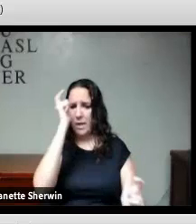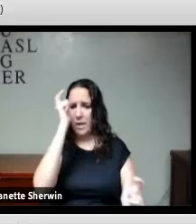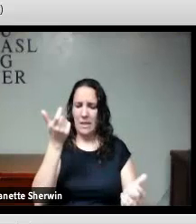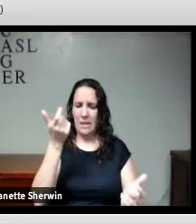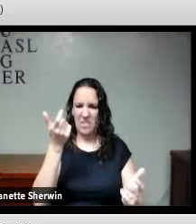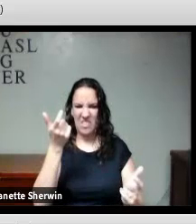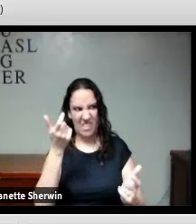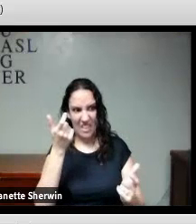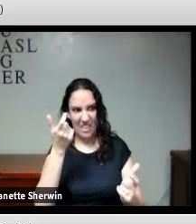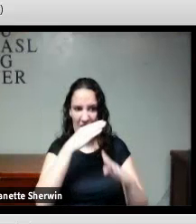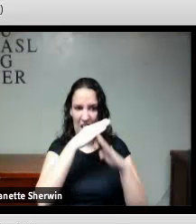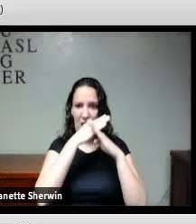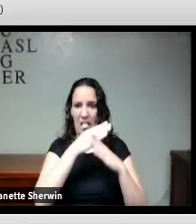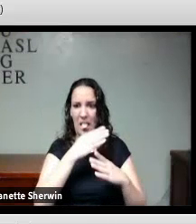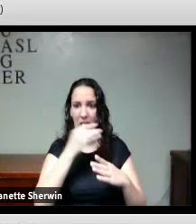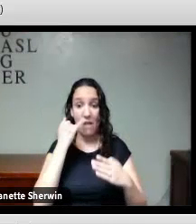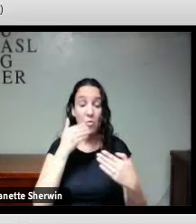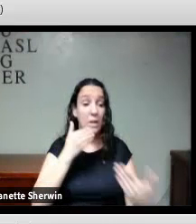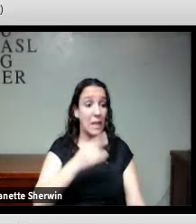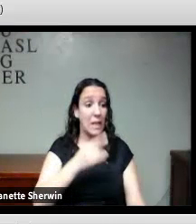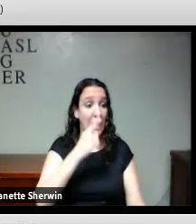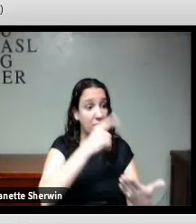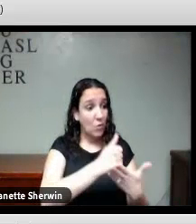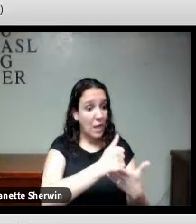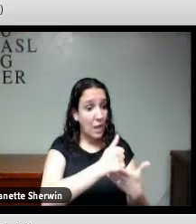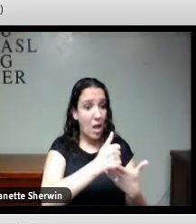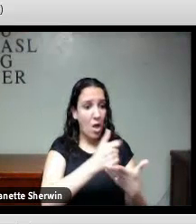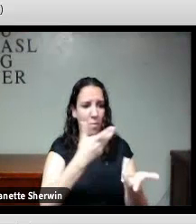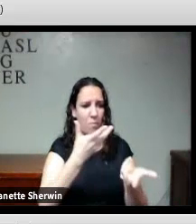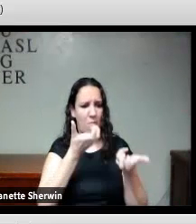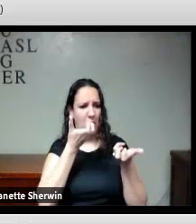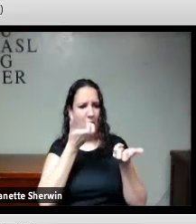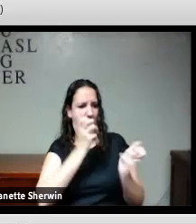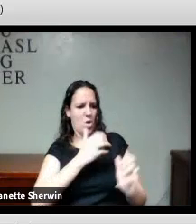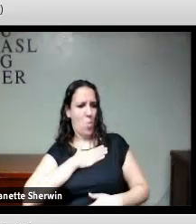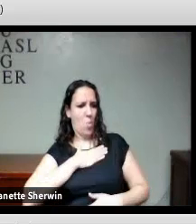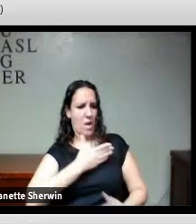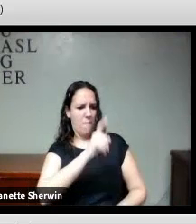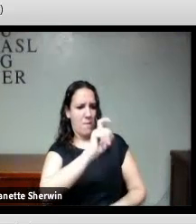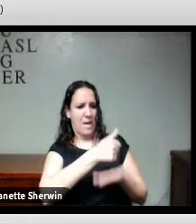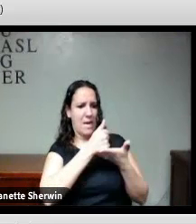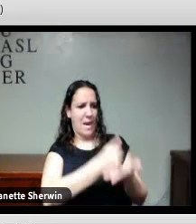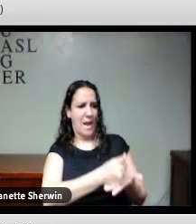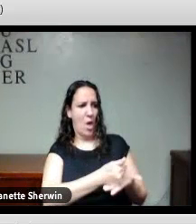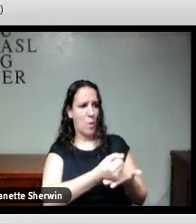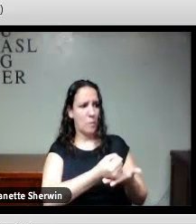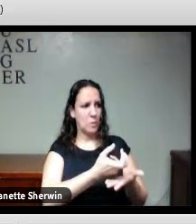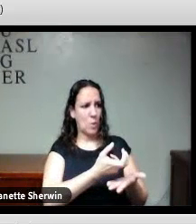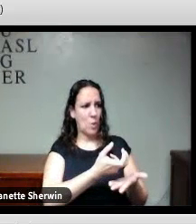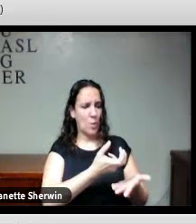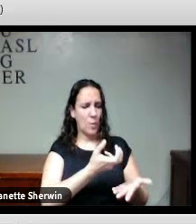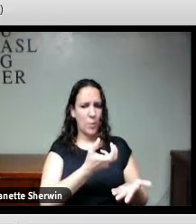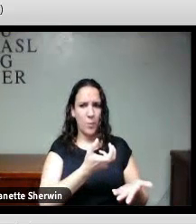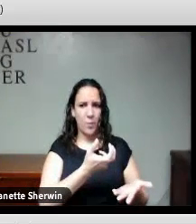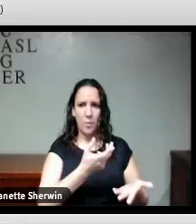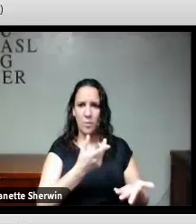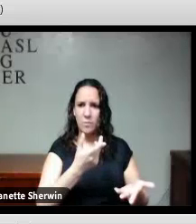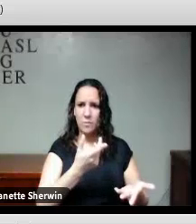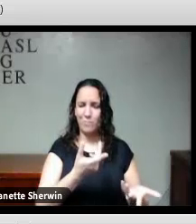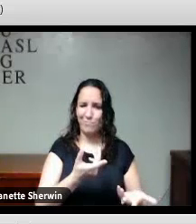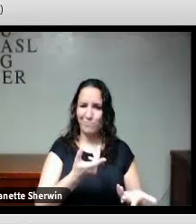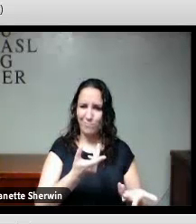If we're thanking somebody for their help or whatever, we don't want to admit that we even needed help. So imagine how difficult it must be when somebody's being angry